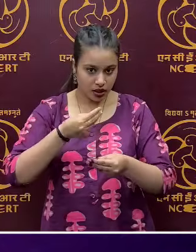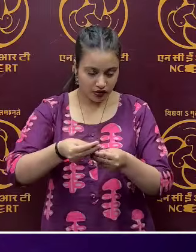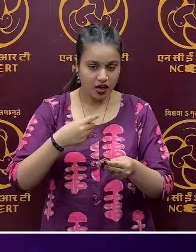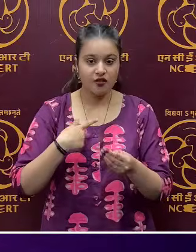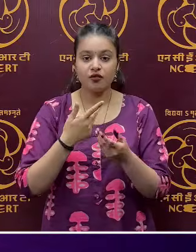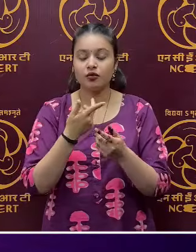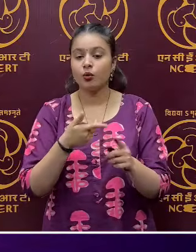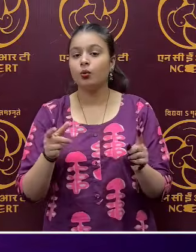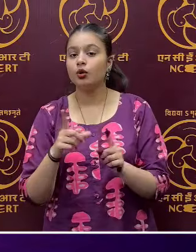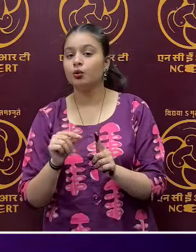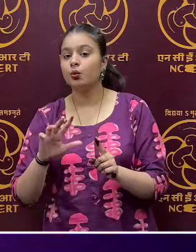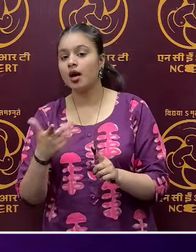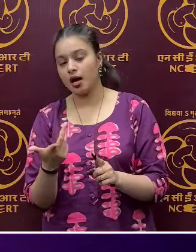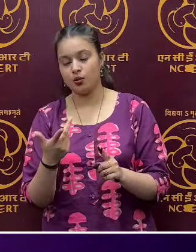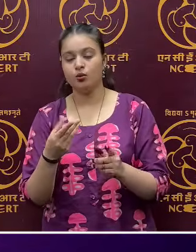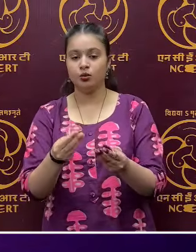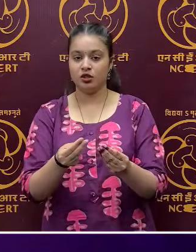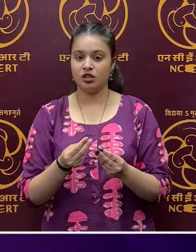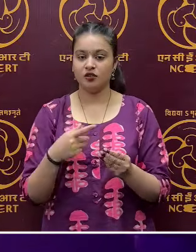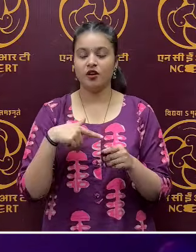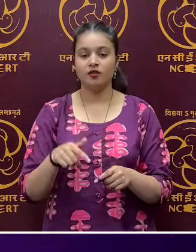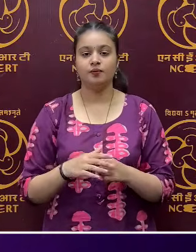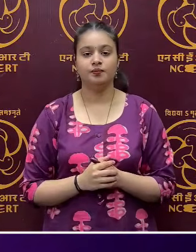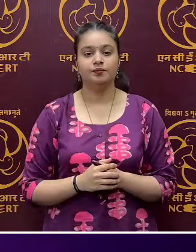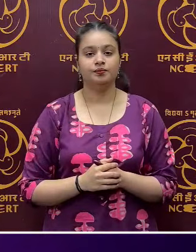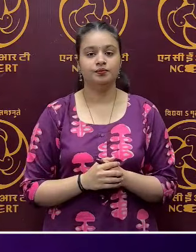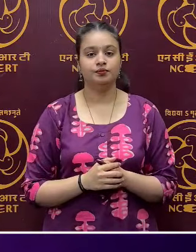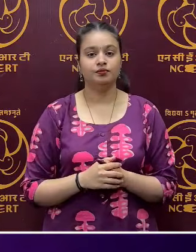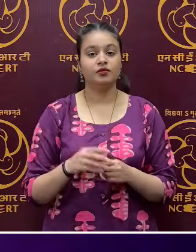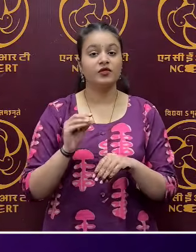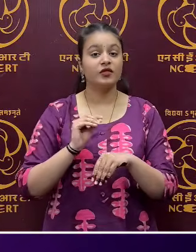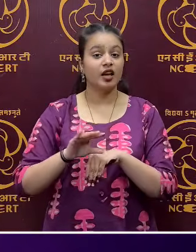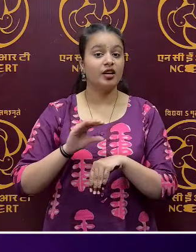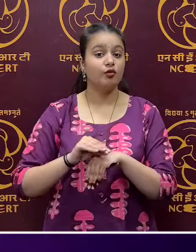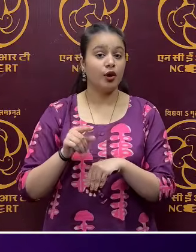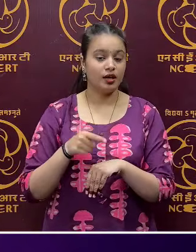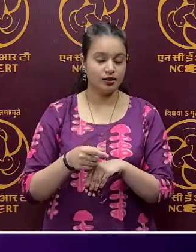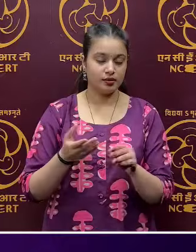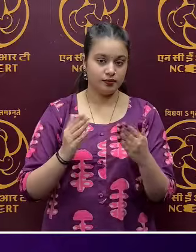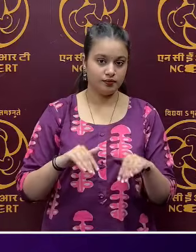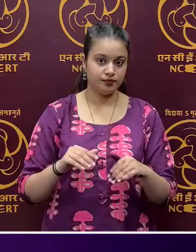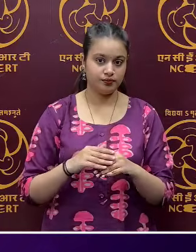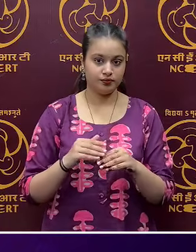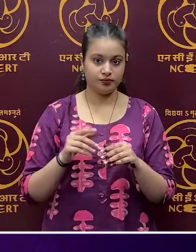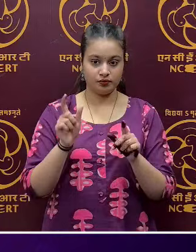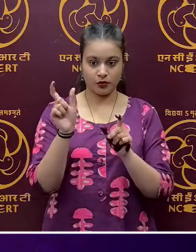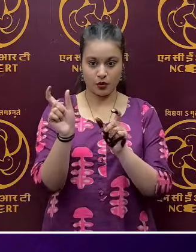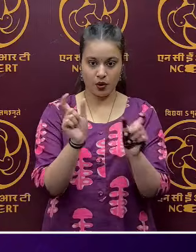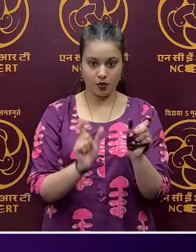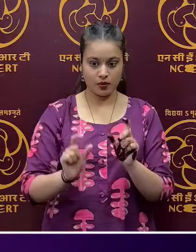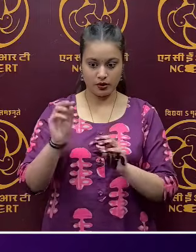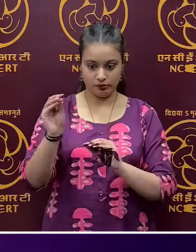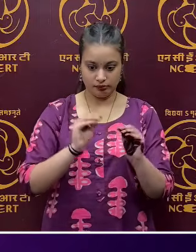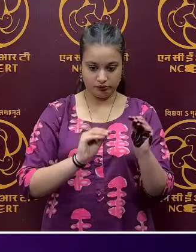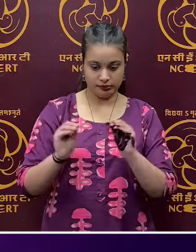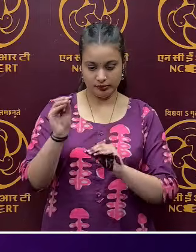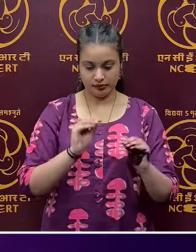be done. So what is a recommendation? It's an advice. So let us jumble it.